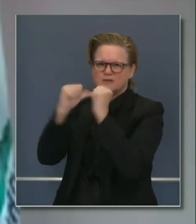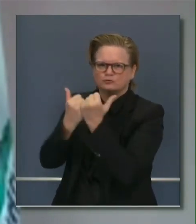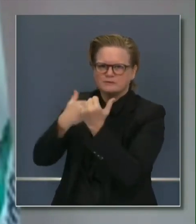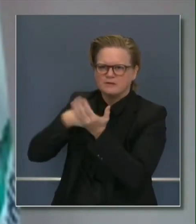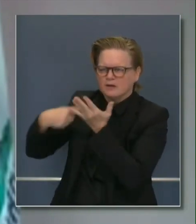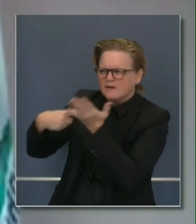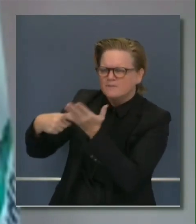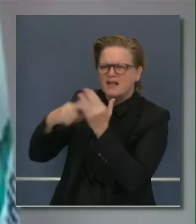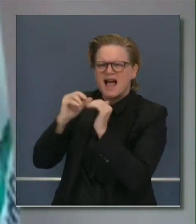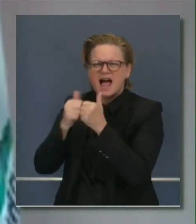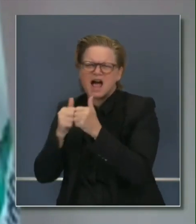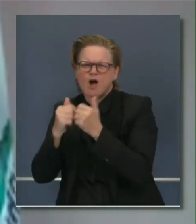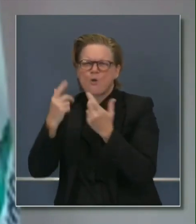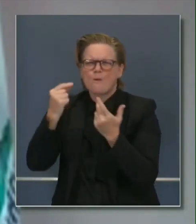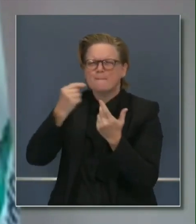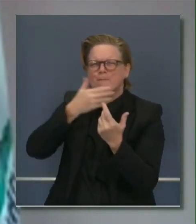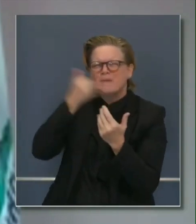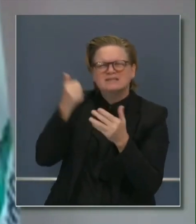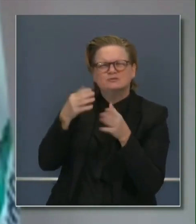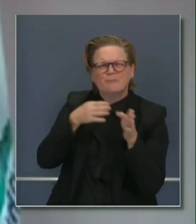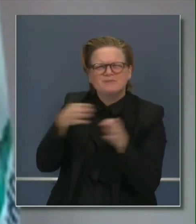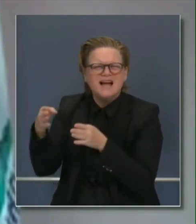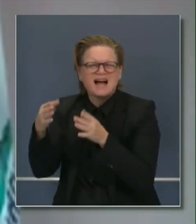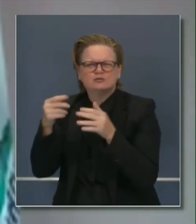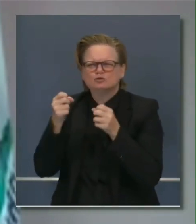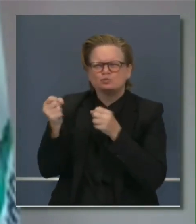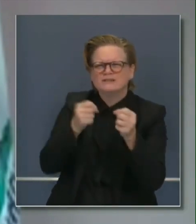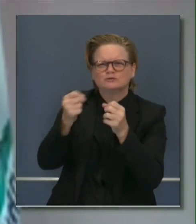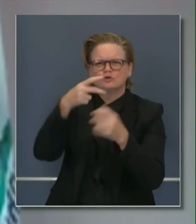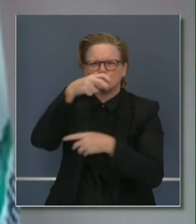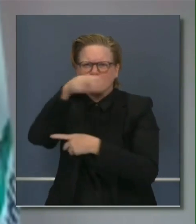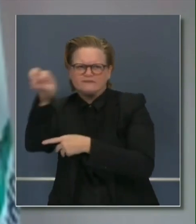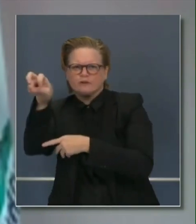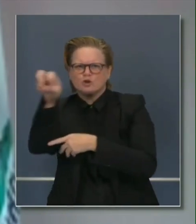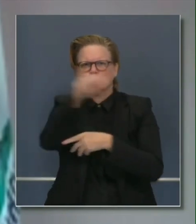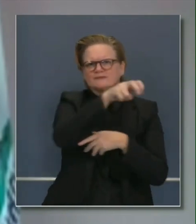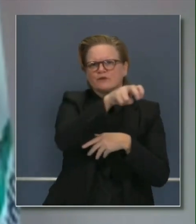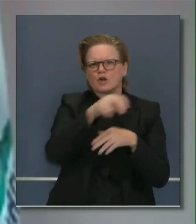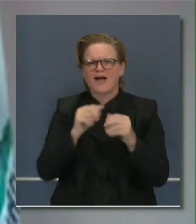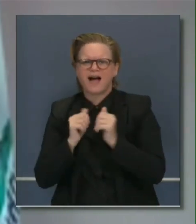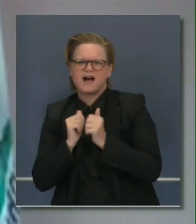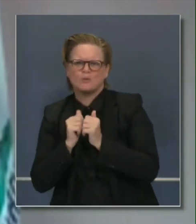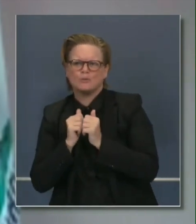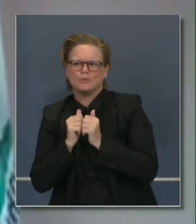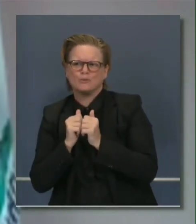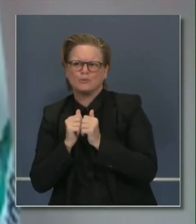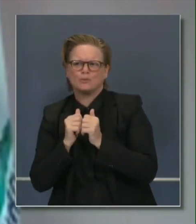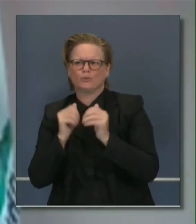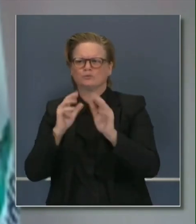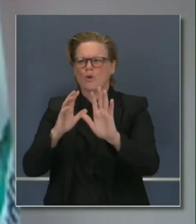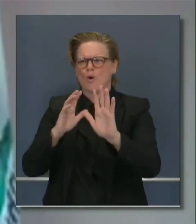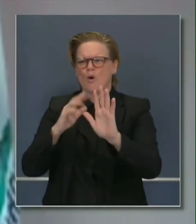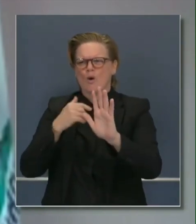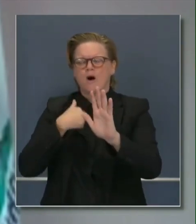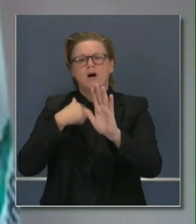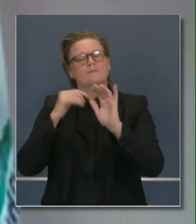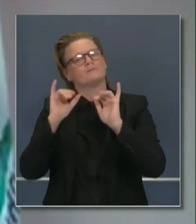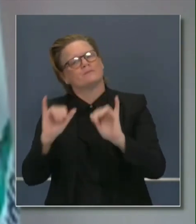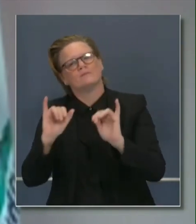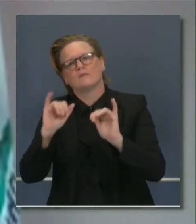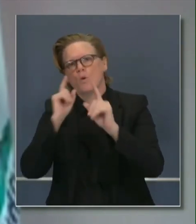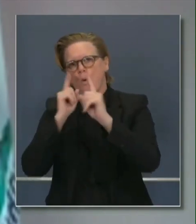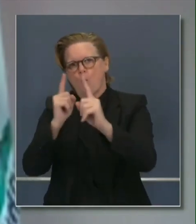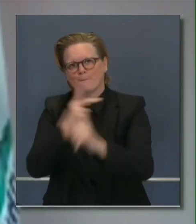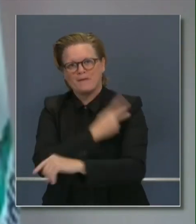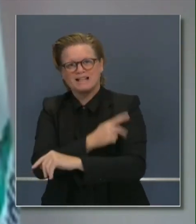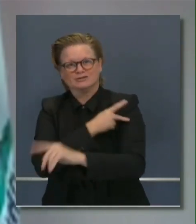sure that we have plans to transfer patients and following the rule that we want to keep patients as close as we can to their